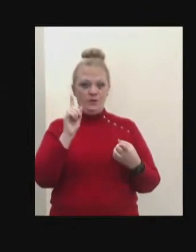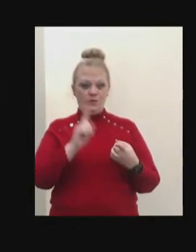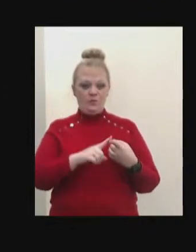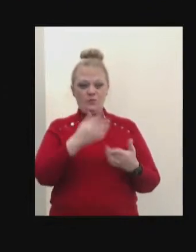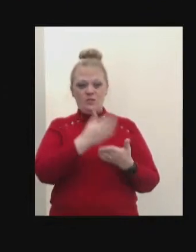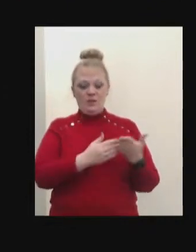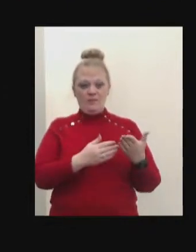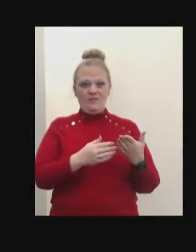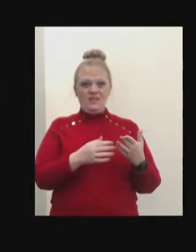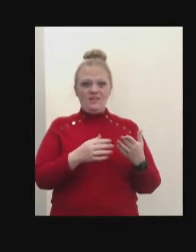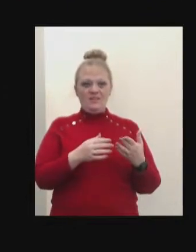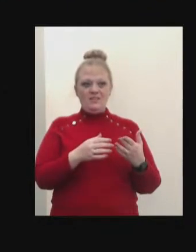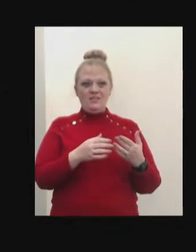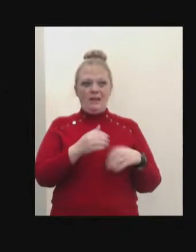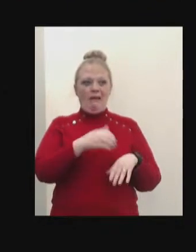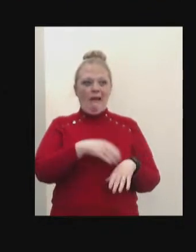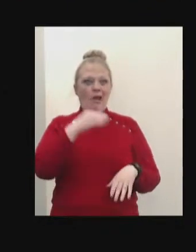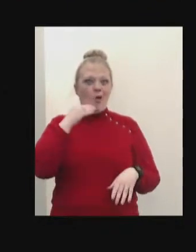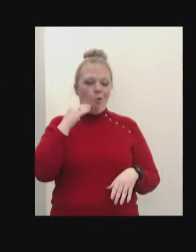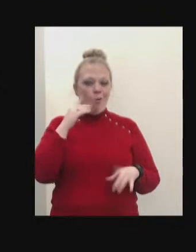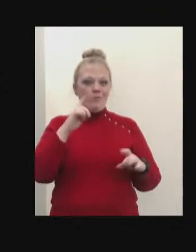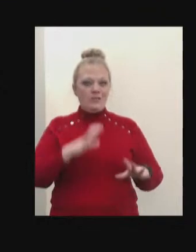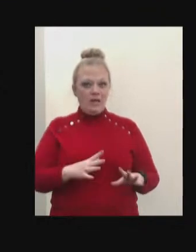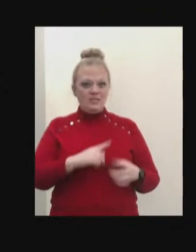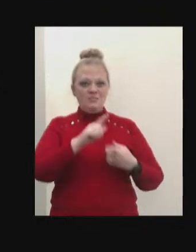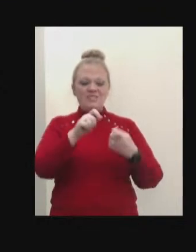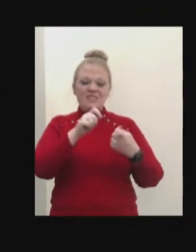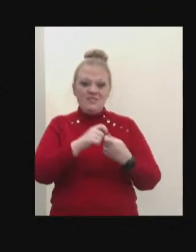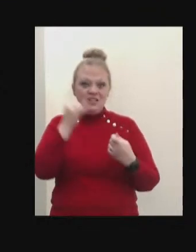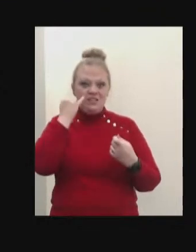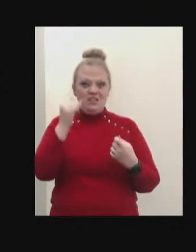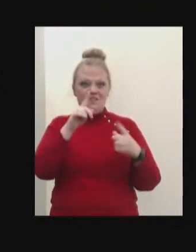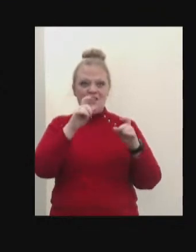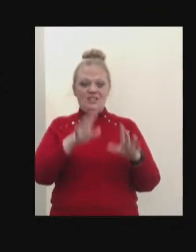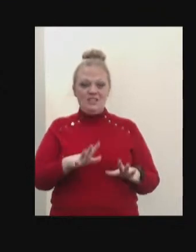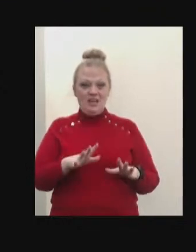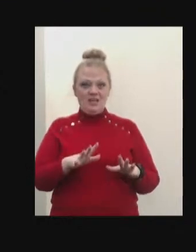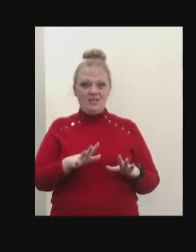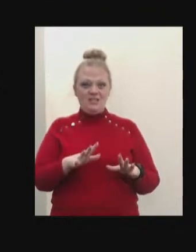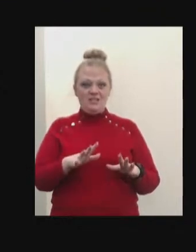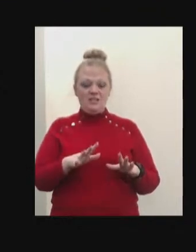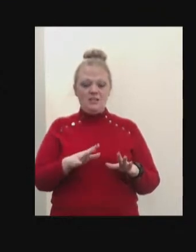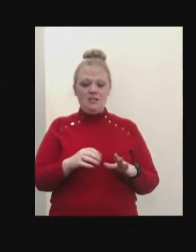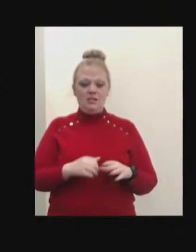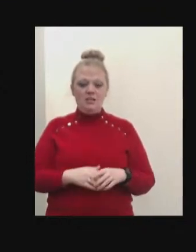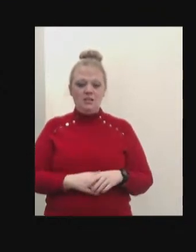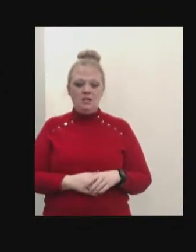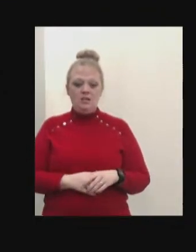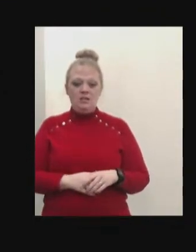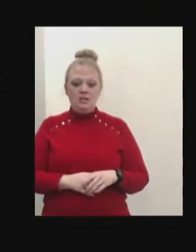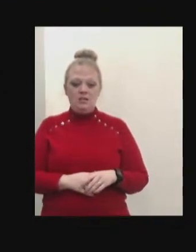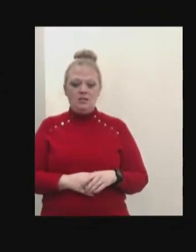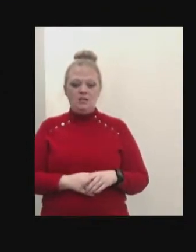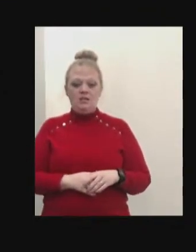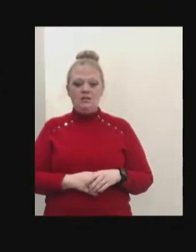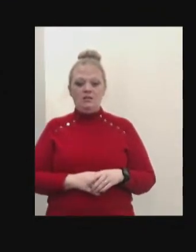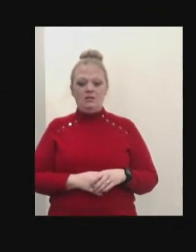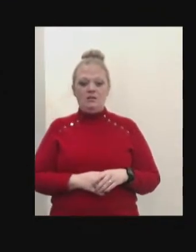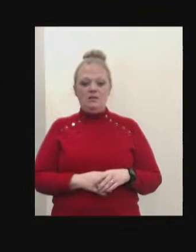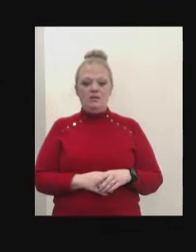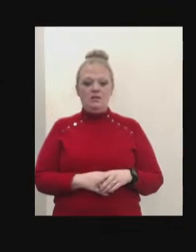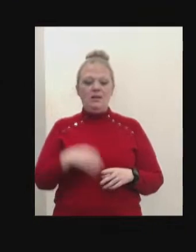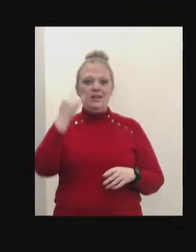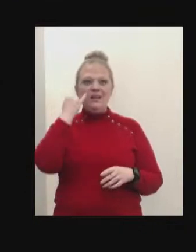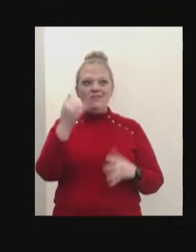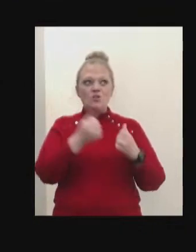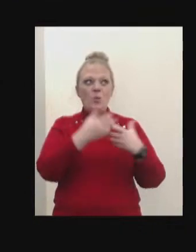at-home tests, especially if the test is taken at the same or like within a day or two of the person having been exposed,